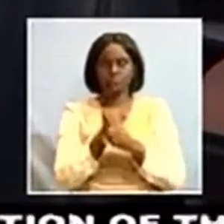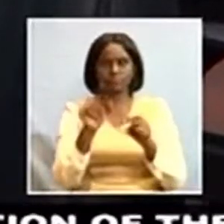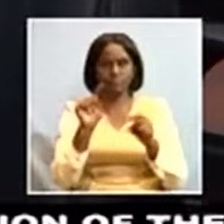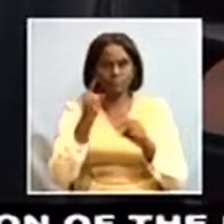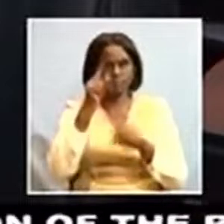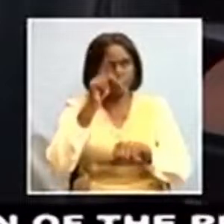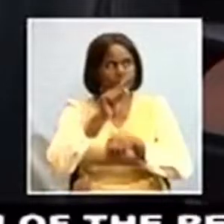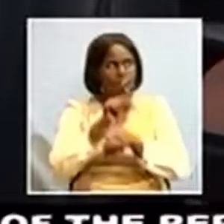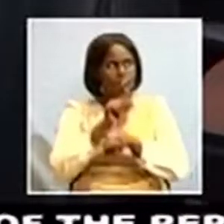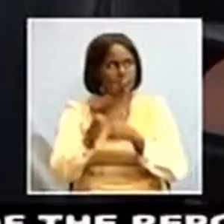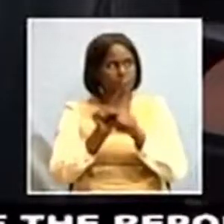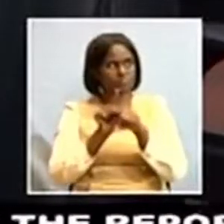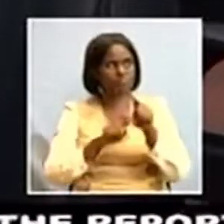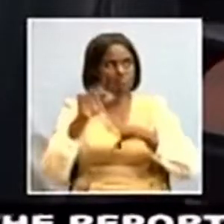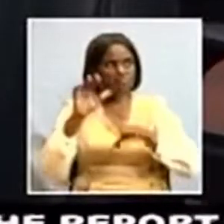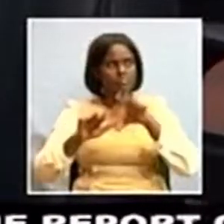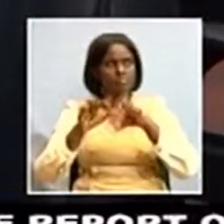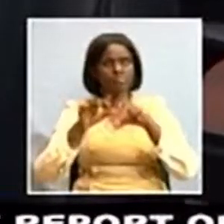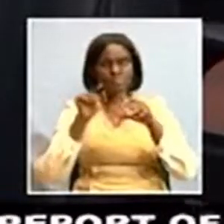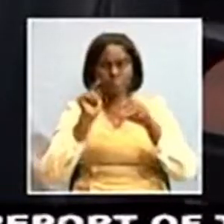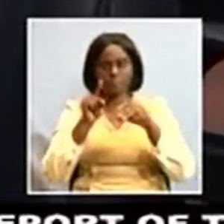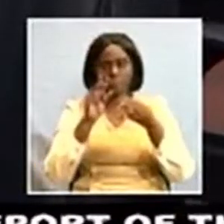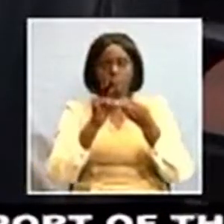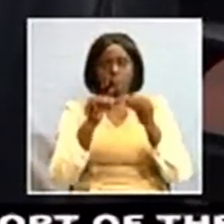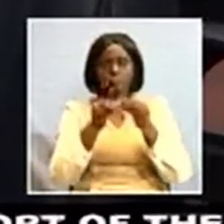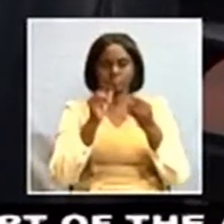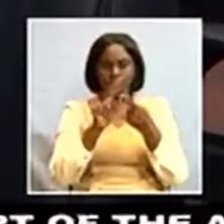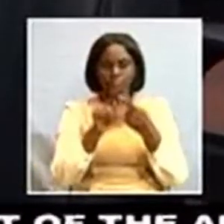project, balance on dump site 1,